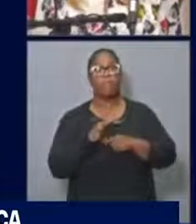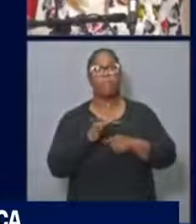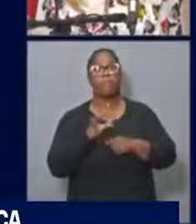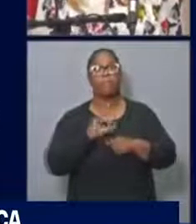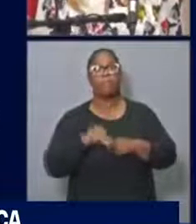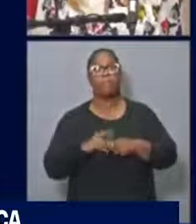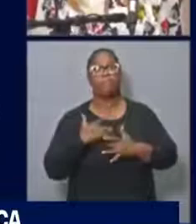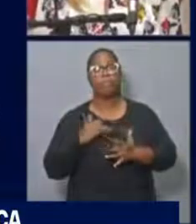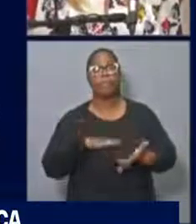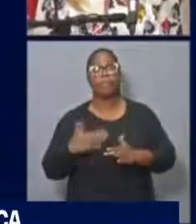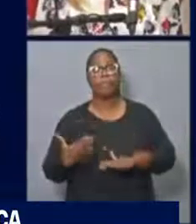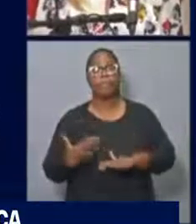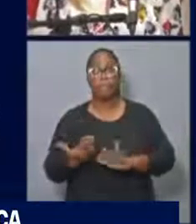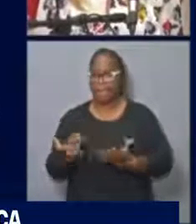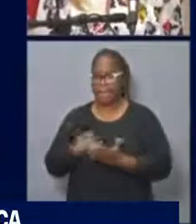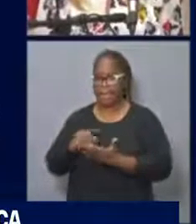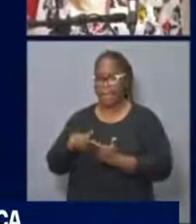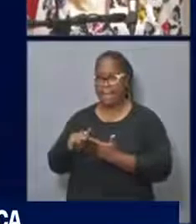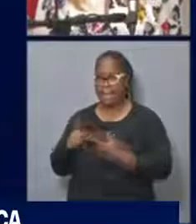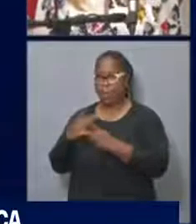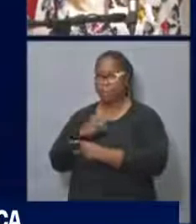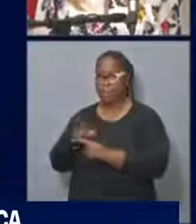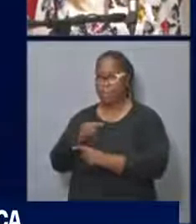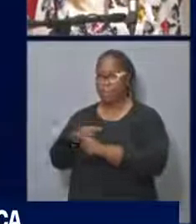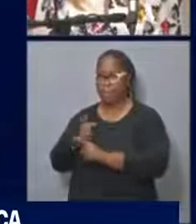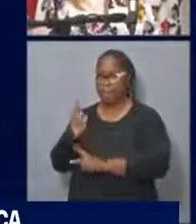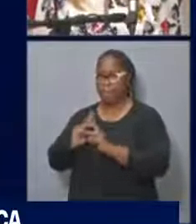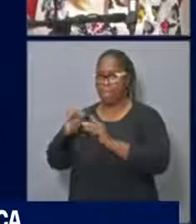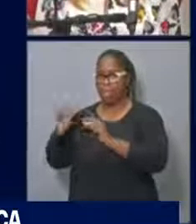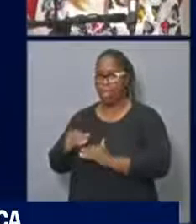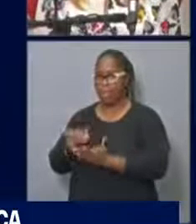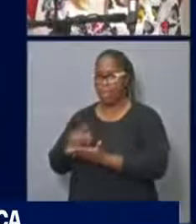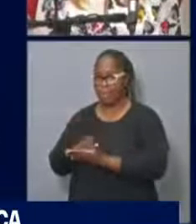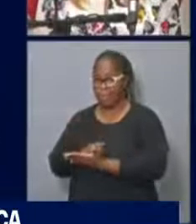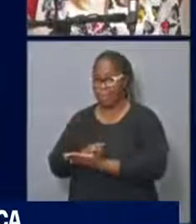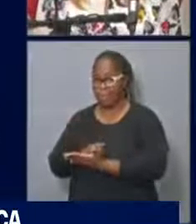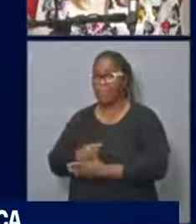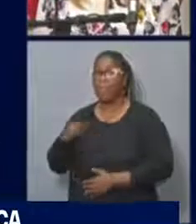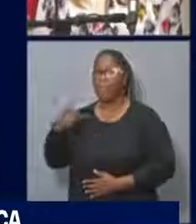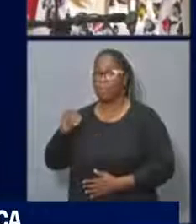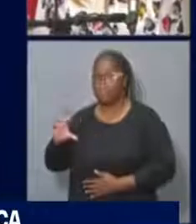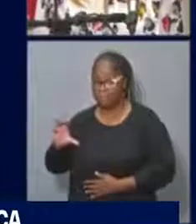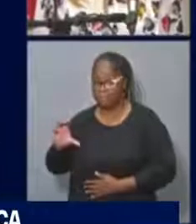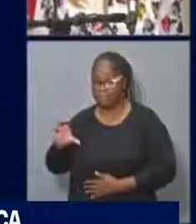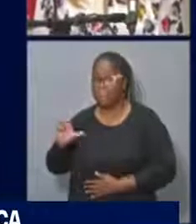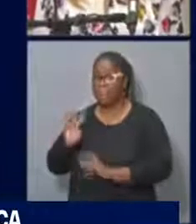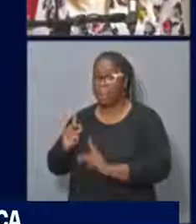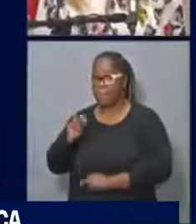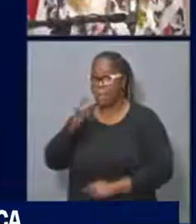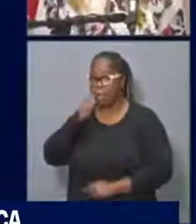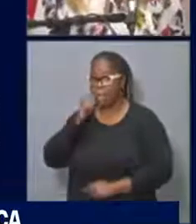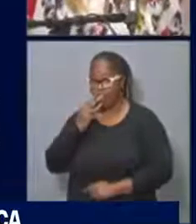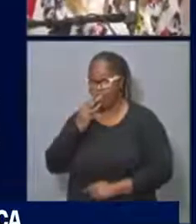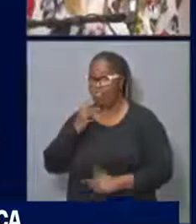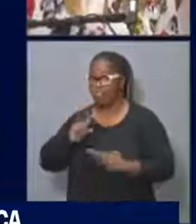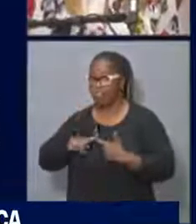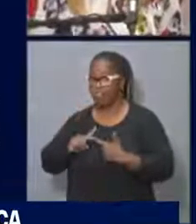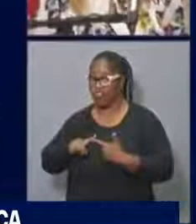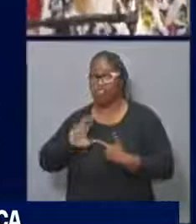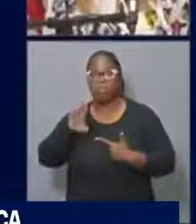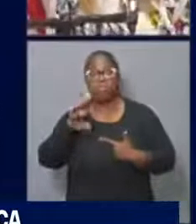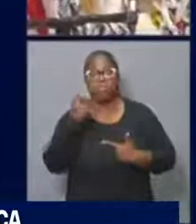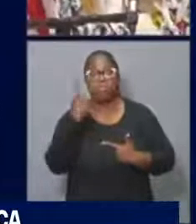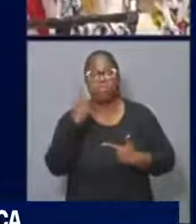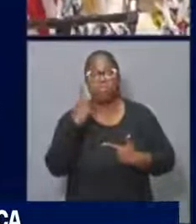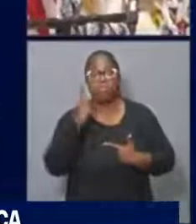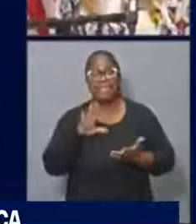rate, which we also know disproportionately affects individuals who are low income and persons of color. And please note that we have